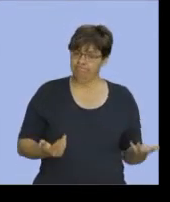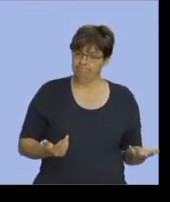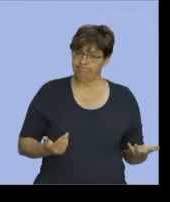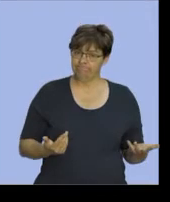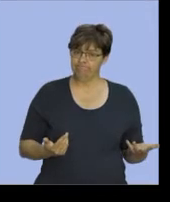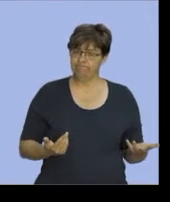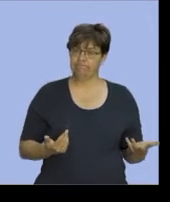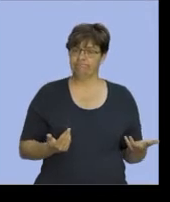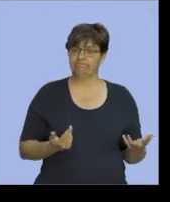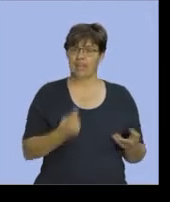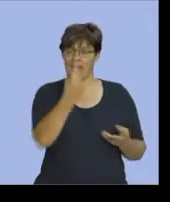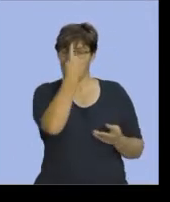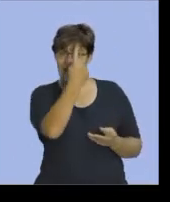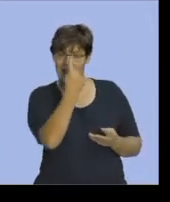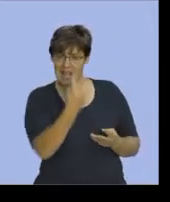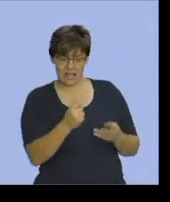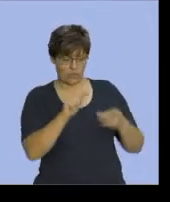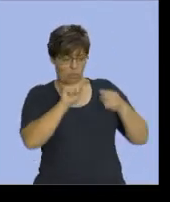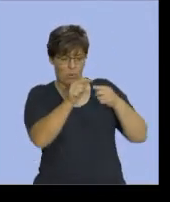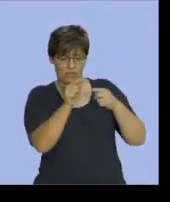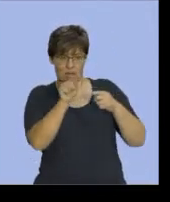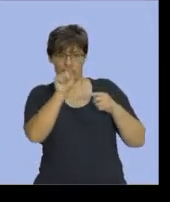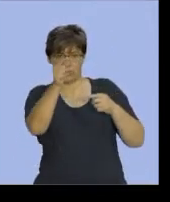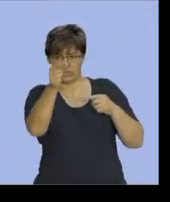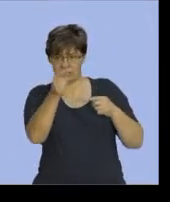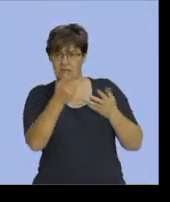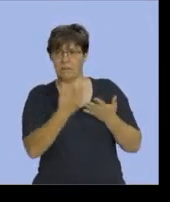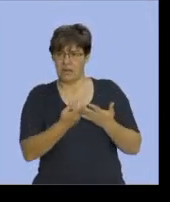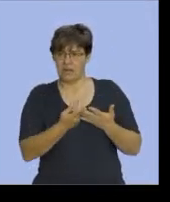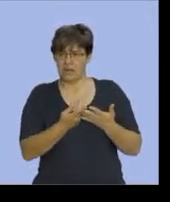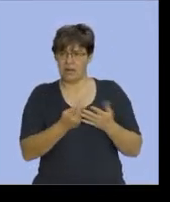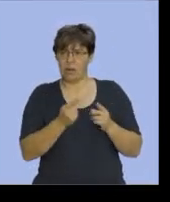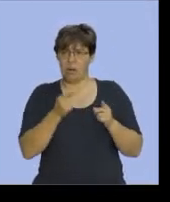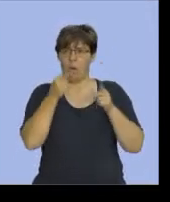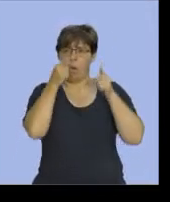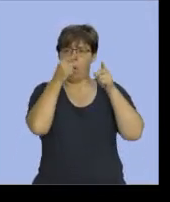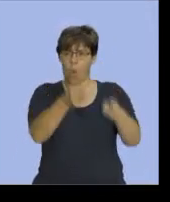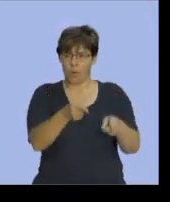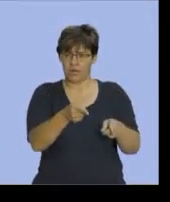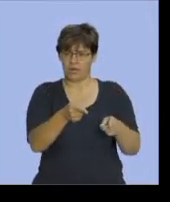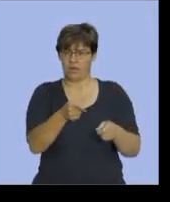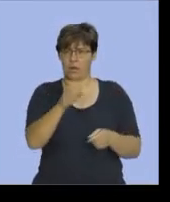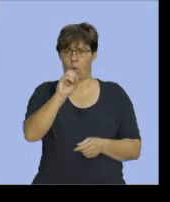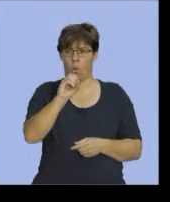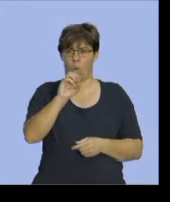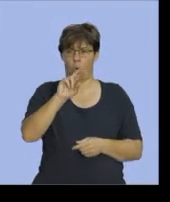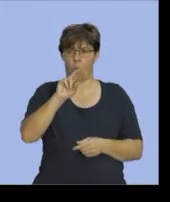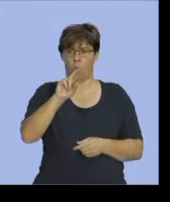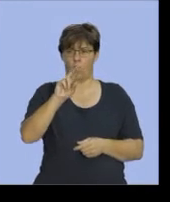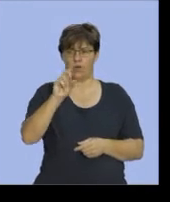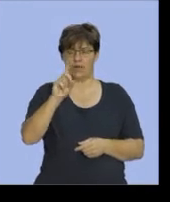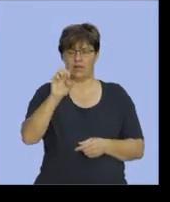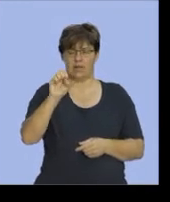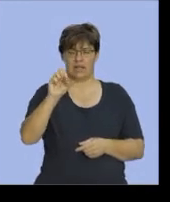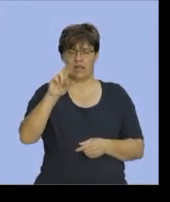Now, every point can be described as an ordered pair, right? When I talk about an ordered pair, remember we're talking about